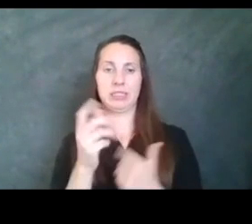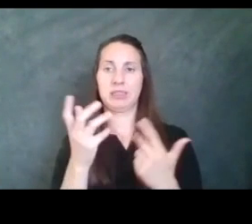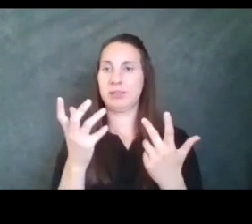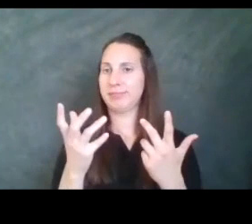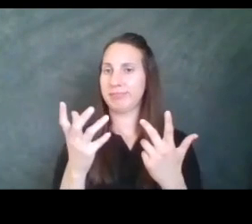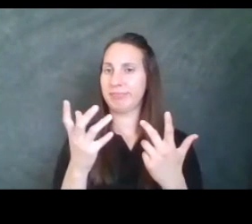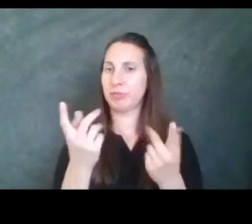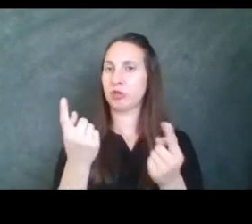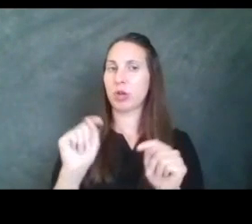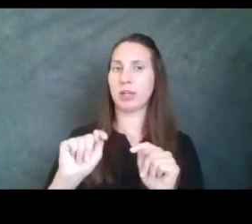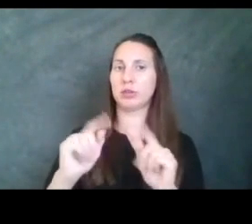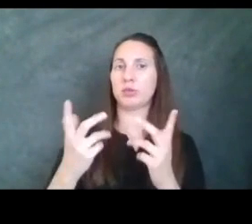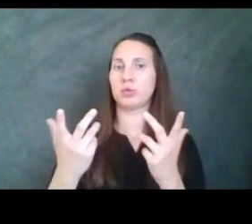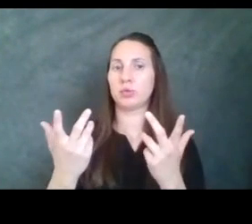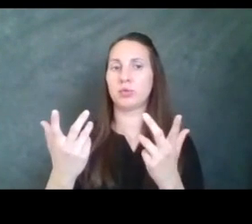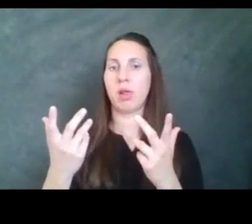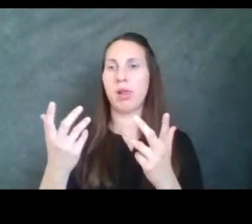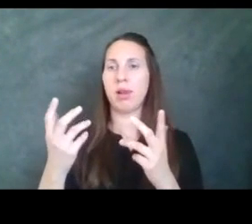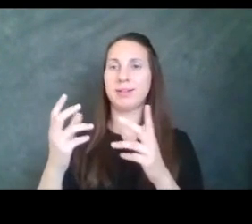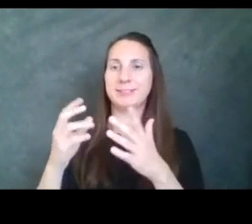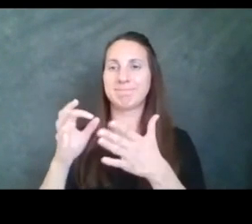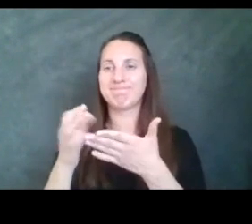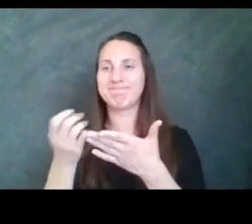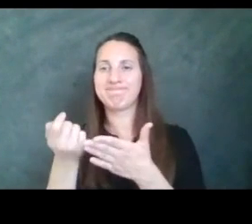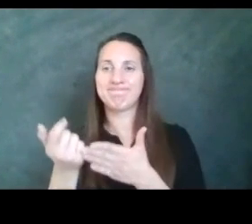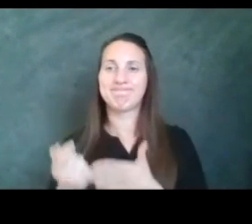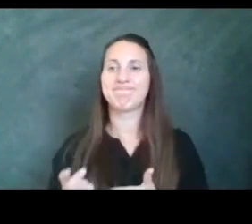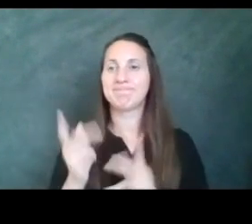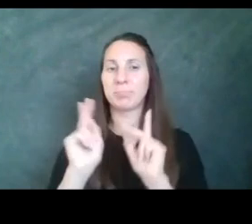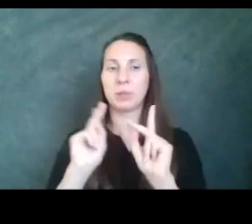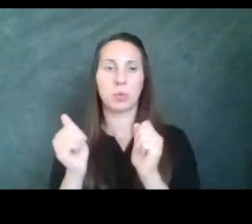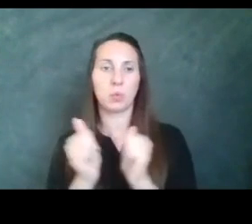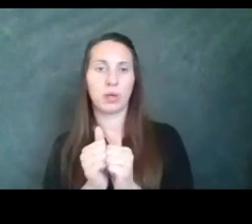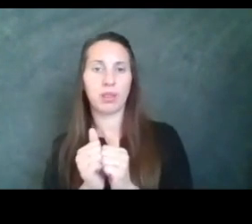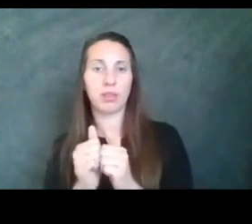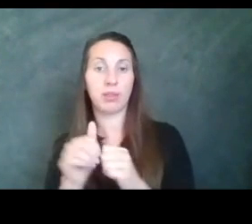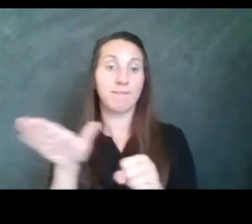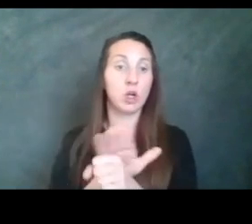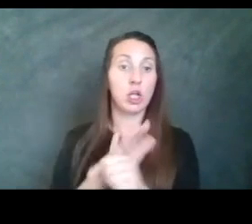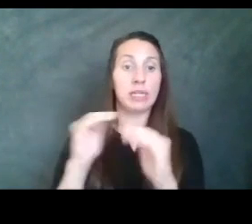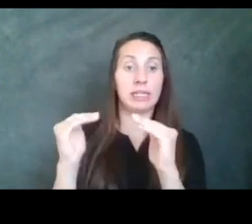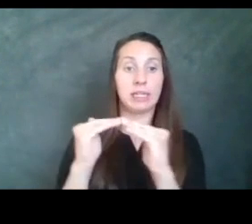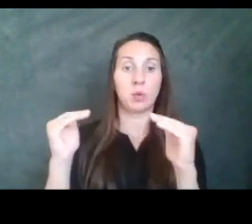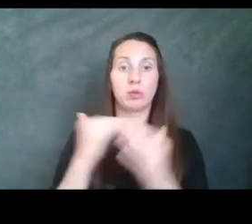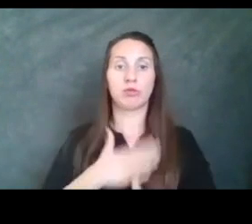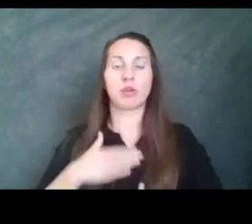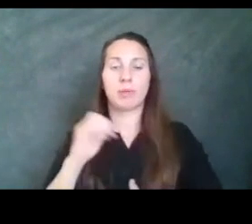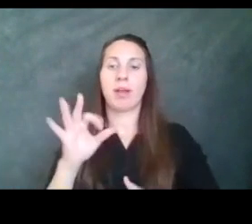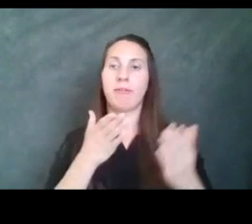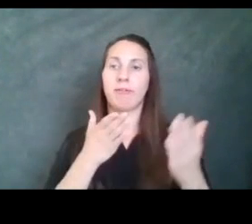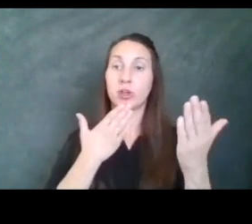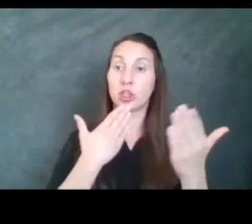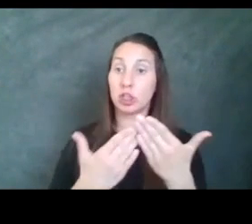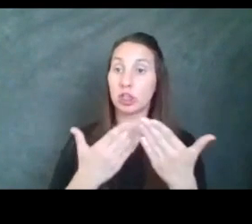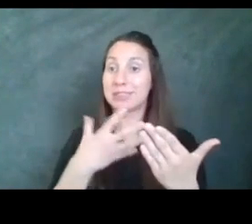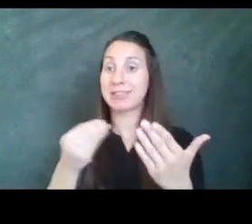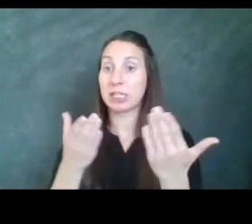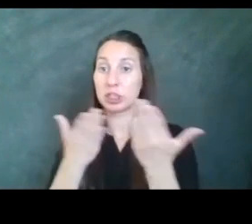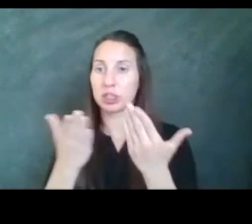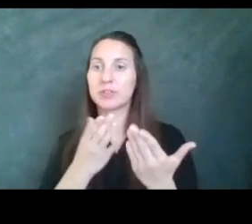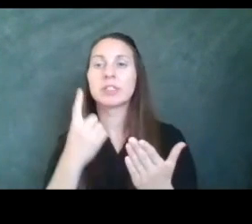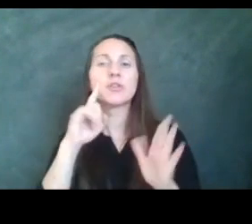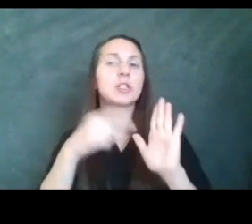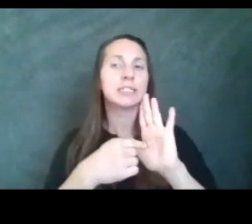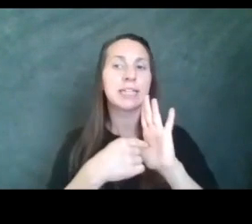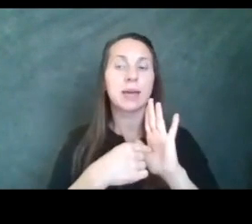Where I see this often is amusement parks. You can't do this if